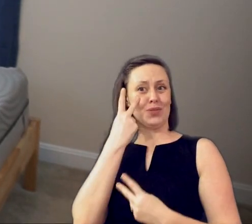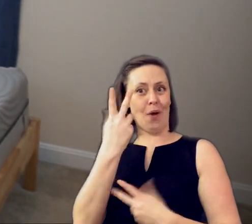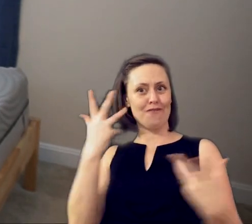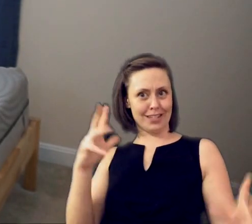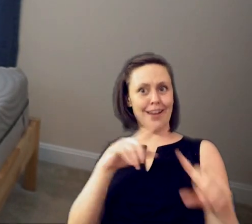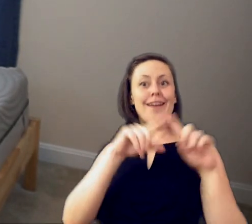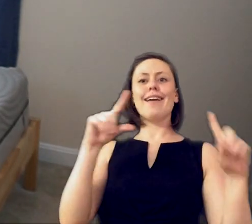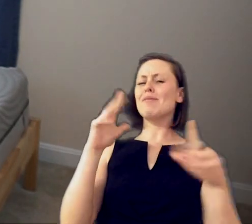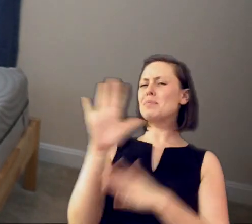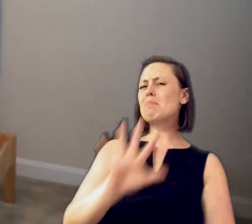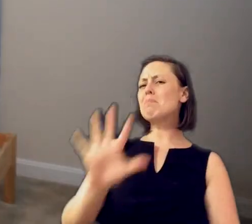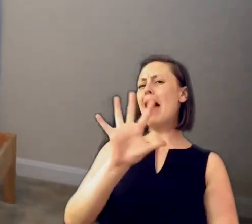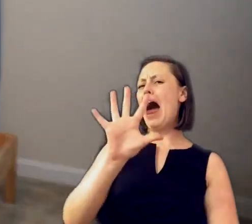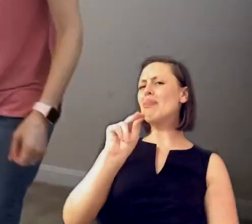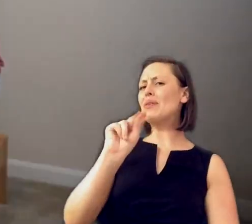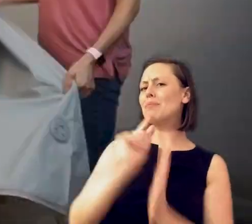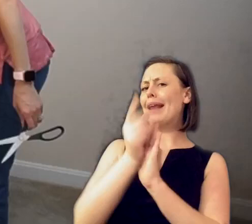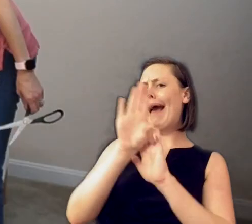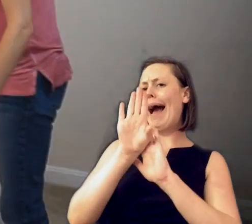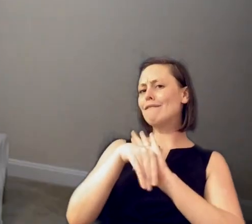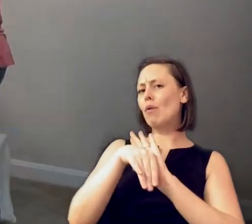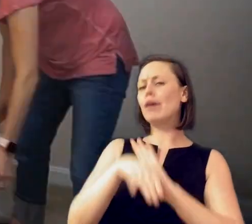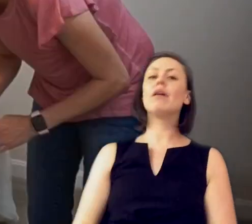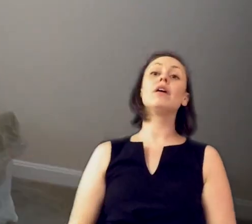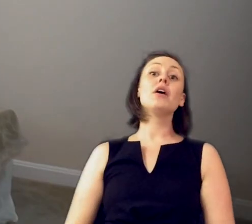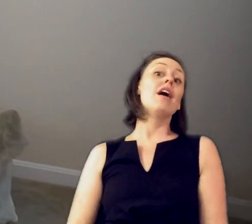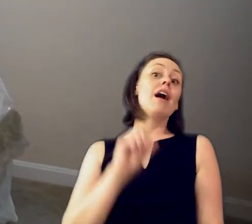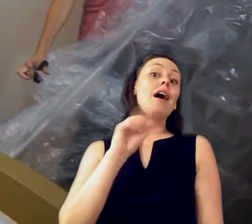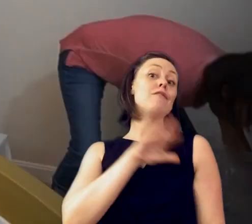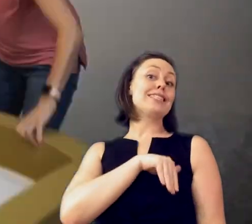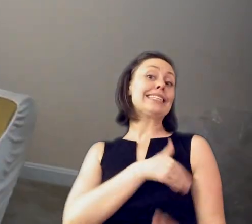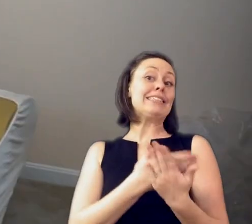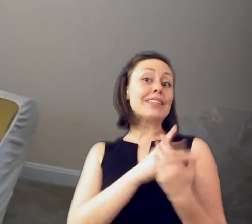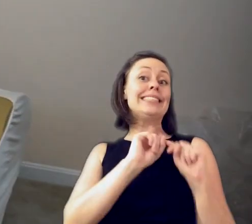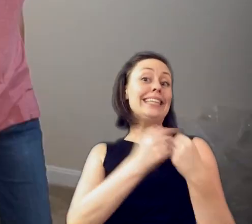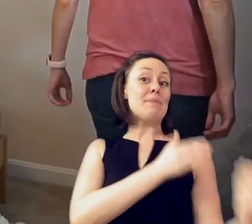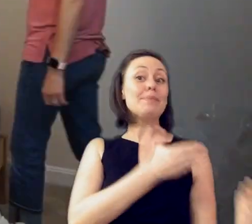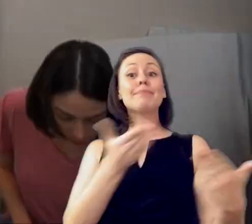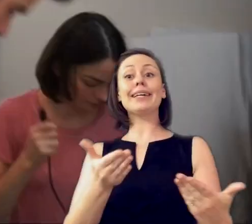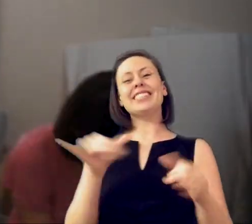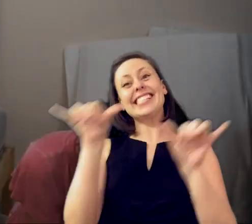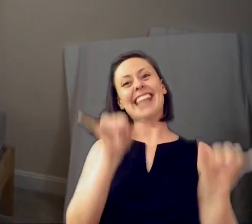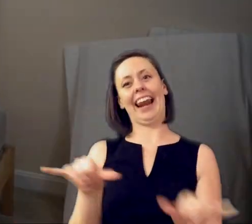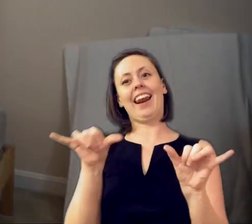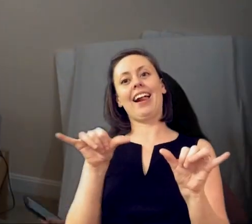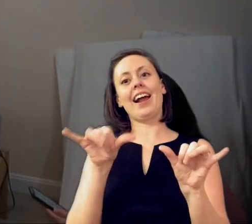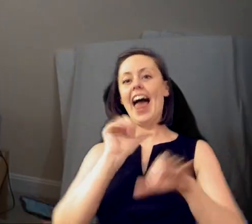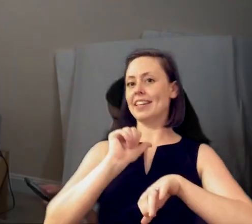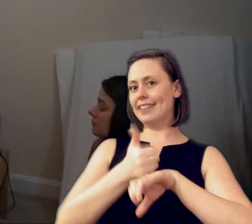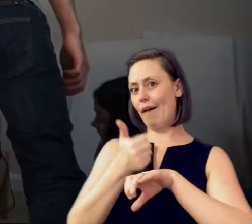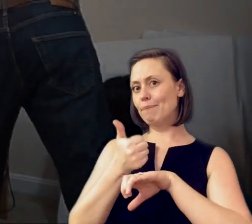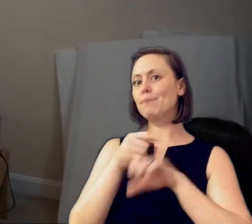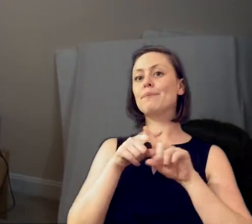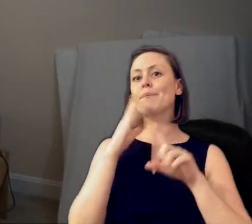saw, and it took roughly about a half hour. So whether a delivery team comes, which is pretty standard, and sets the